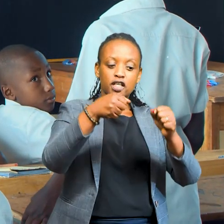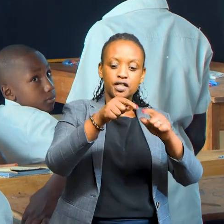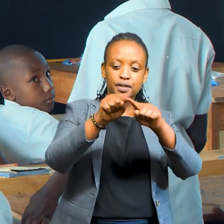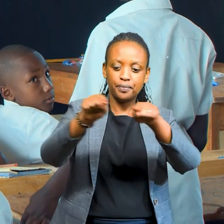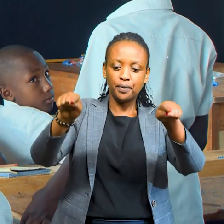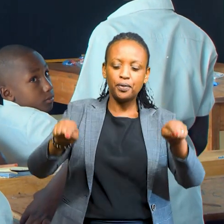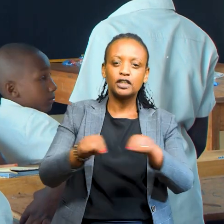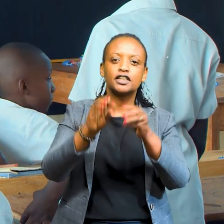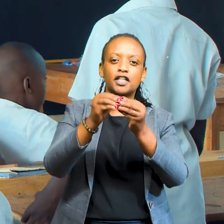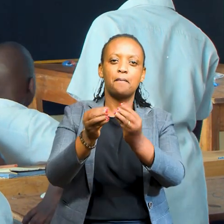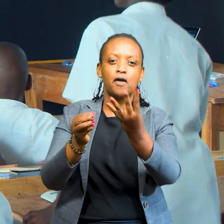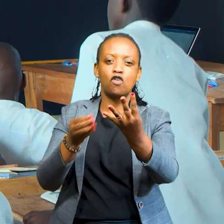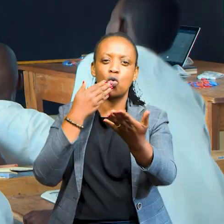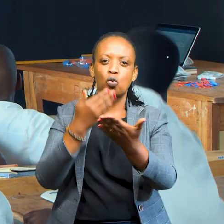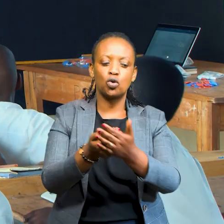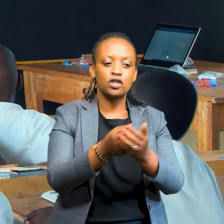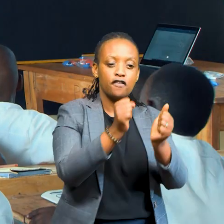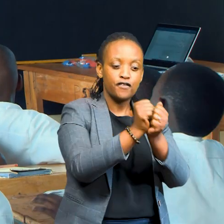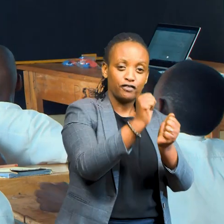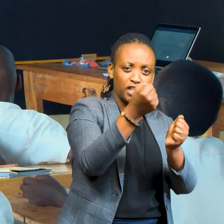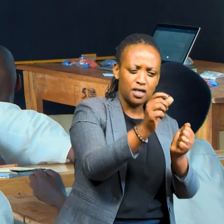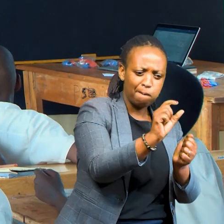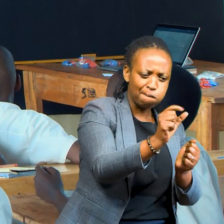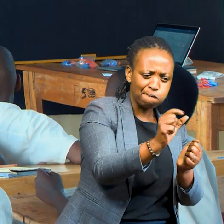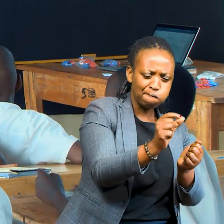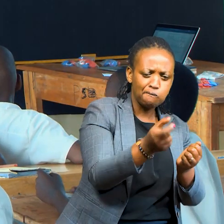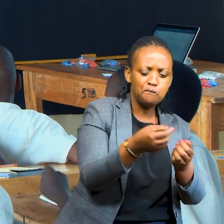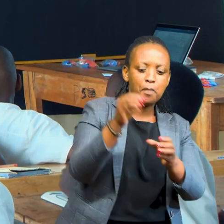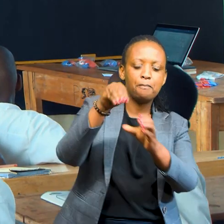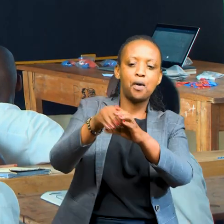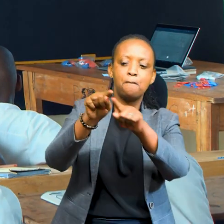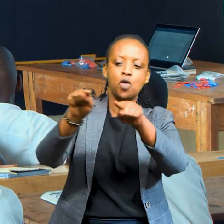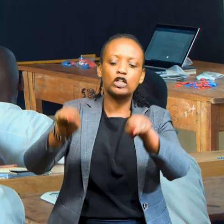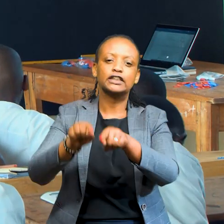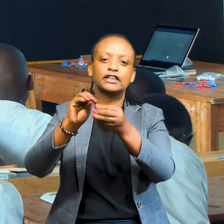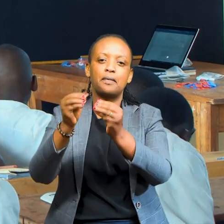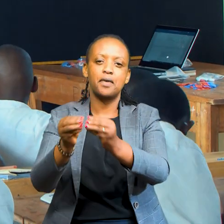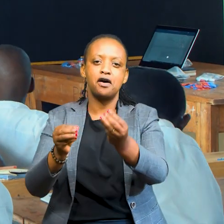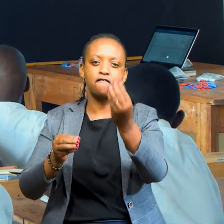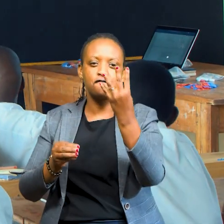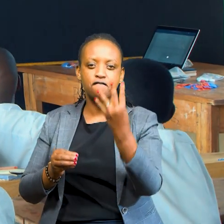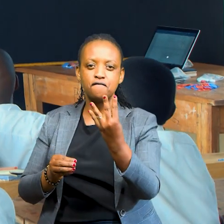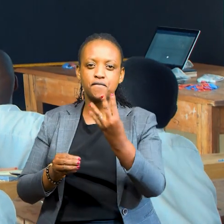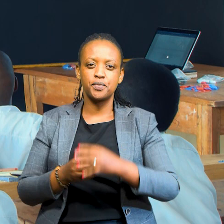in box number 4. Very good. 15 counters should be in box number 4.